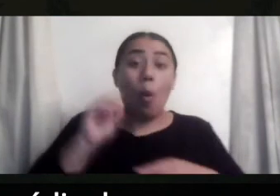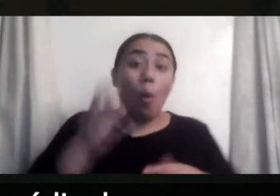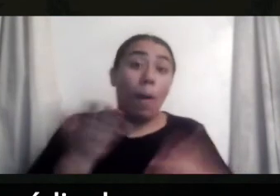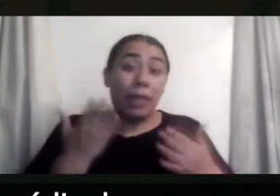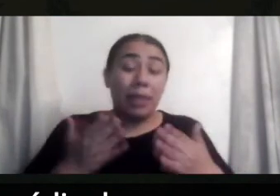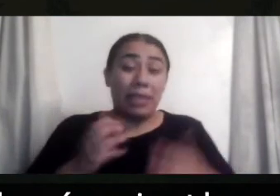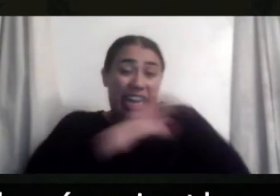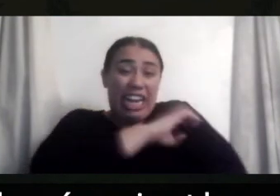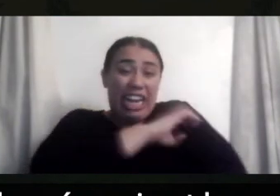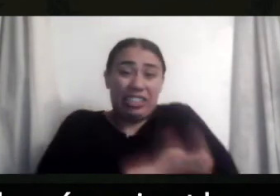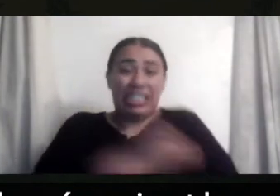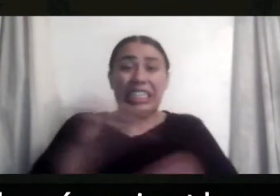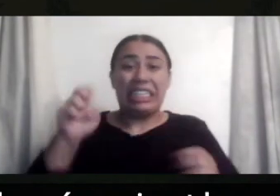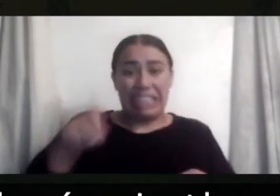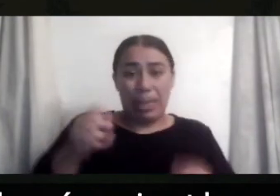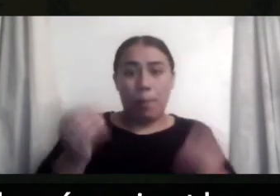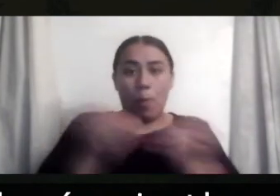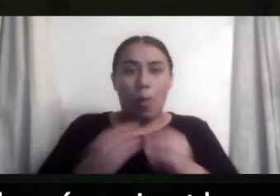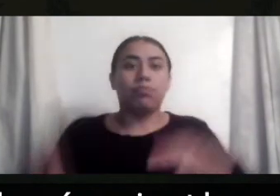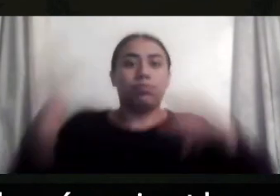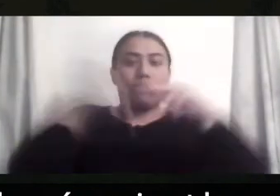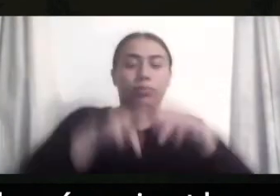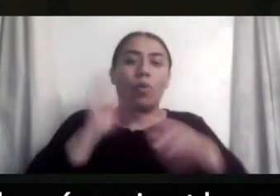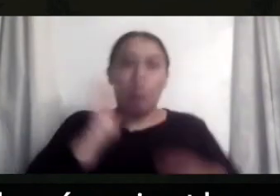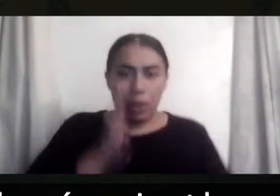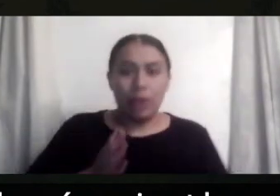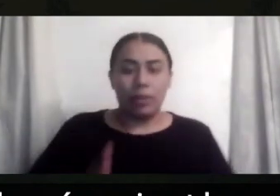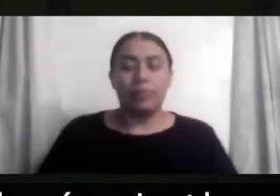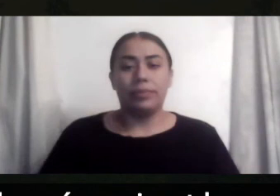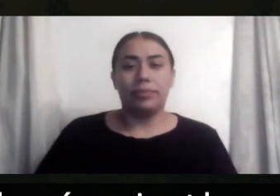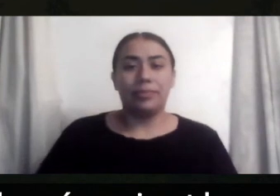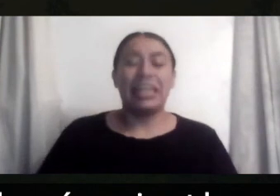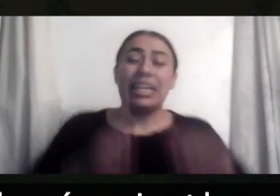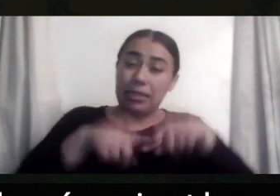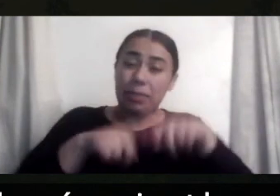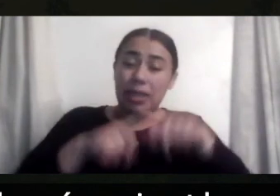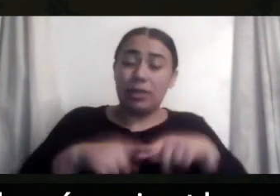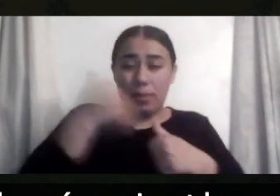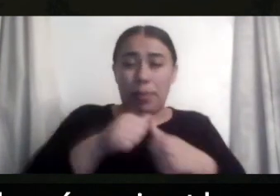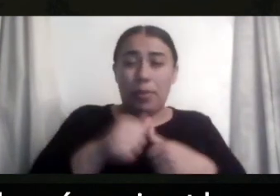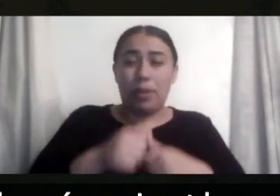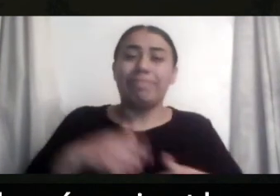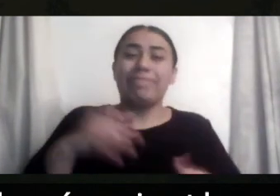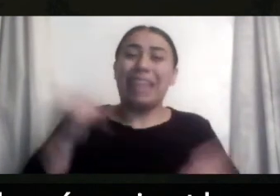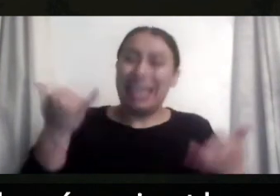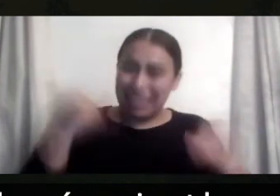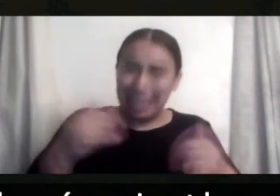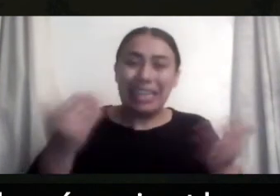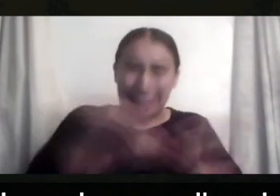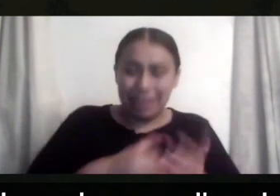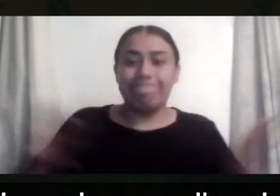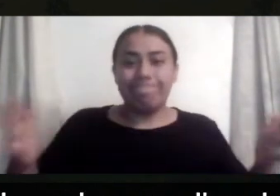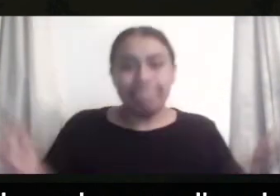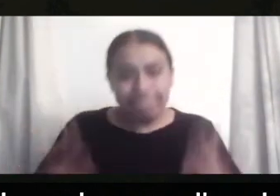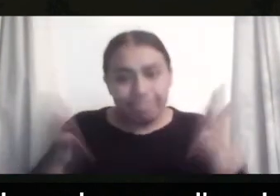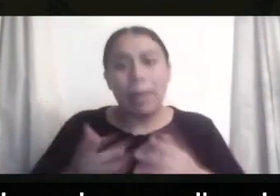a natural medication to take the edge off, or decrease the pain, or increase their energy and motivation to partake in these